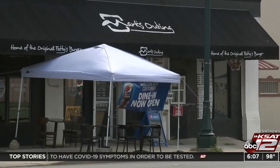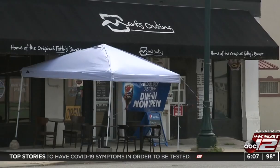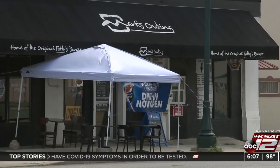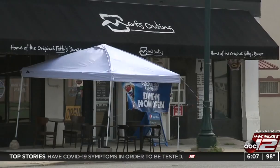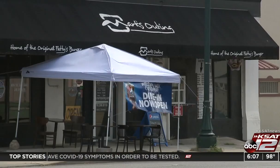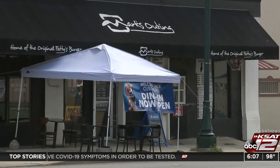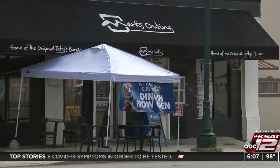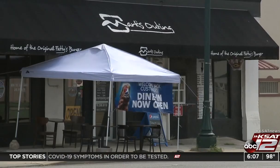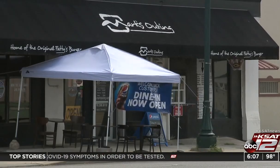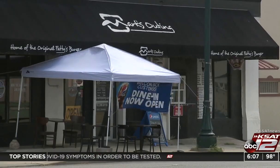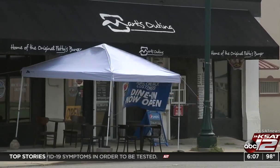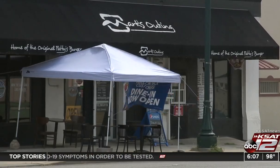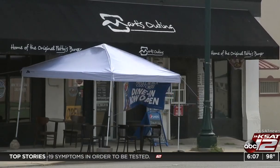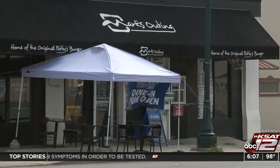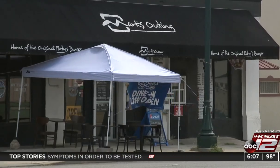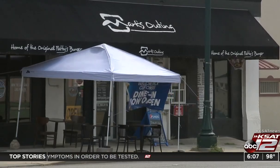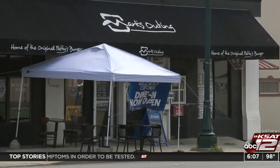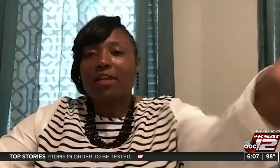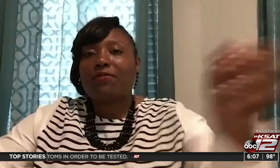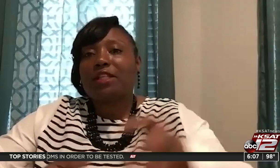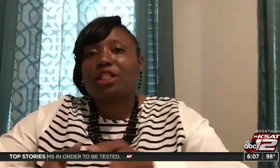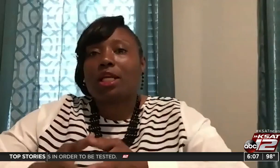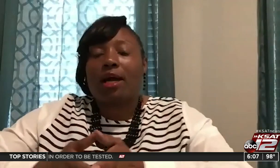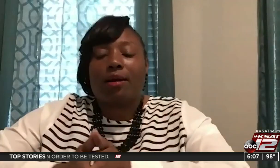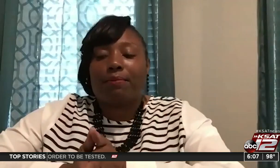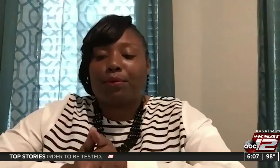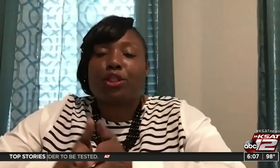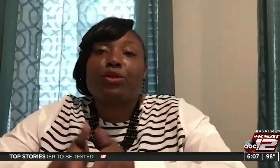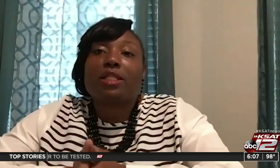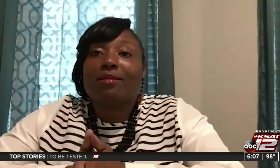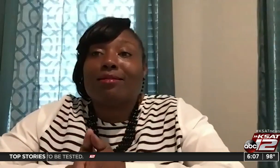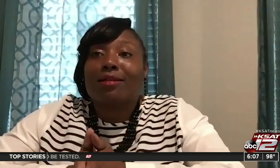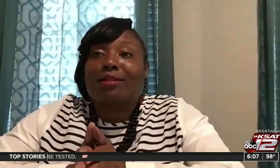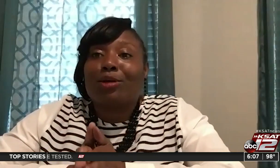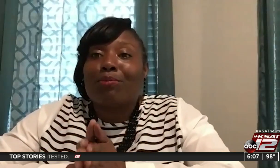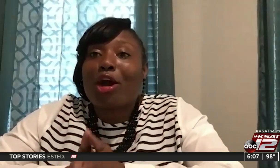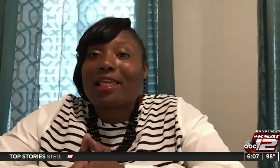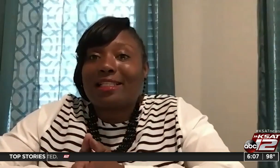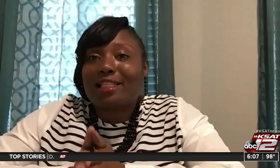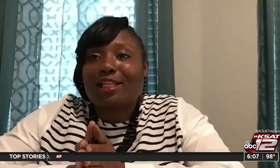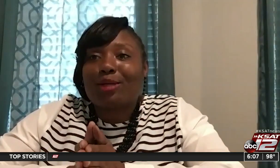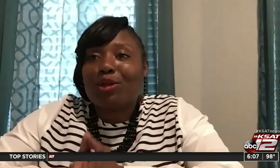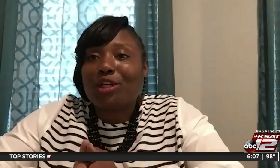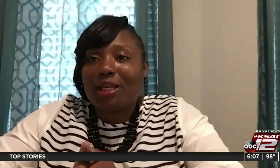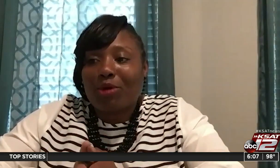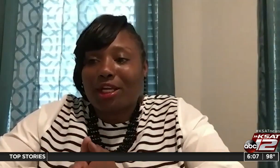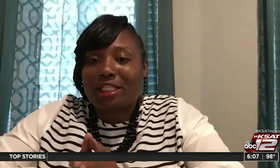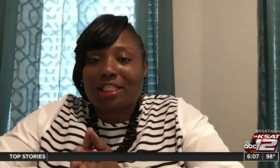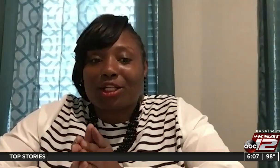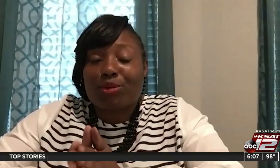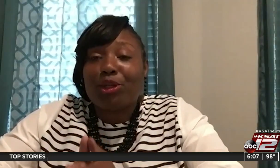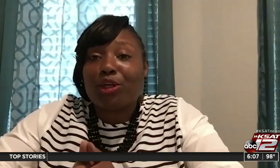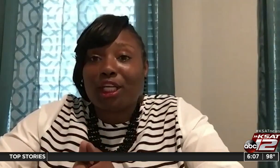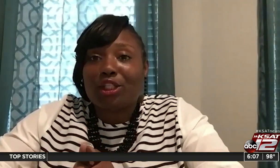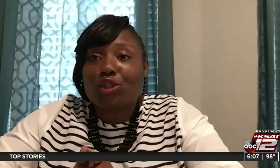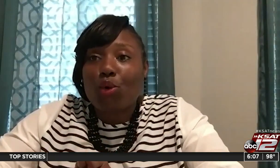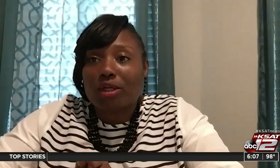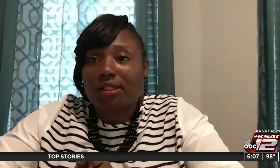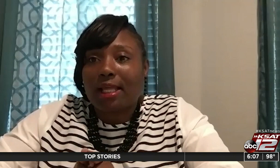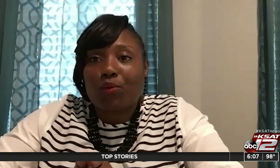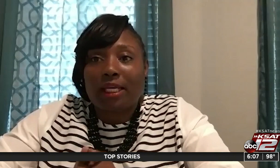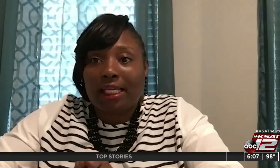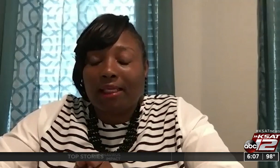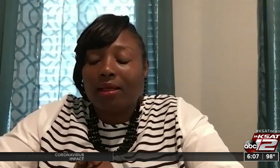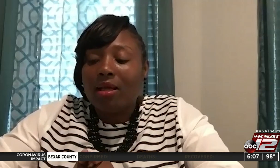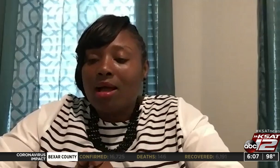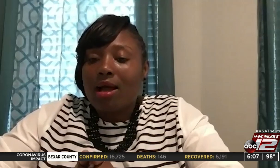the community and benefit the community. Even if it's producing the markets and the community markets and the community